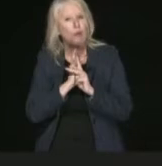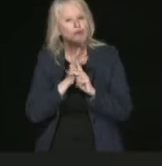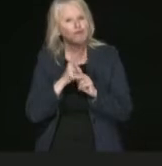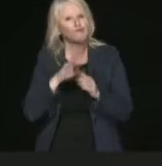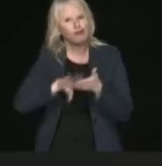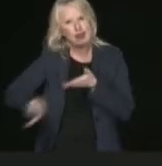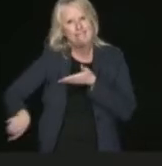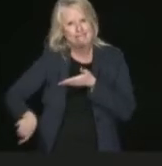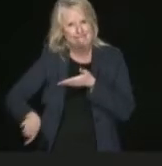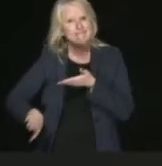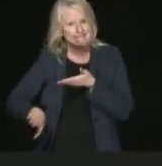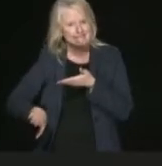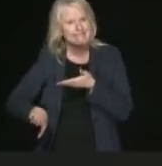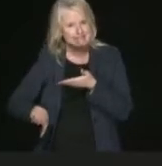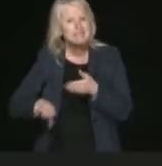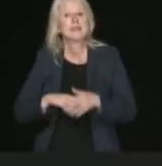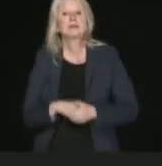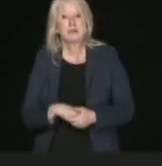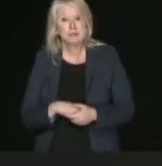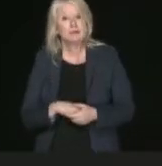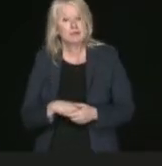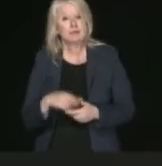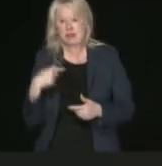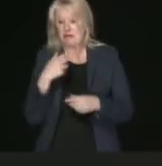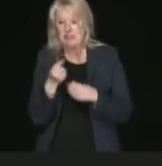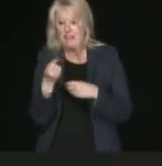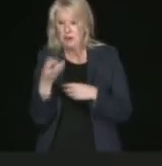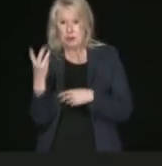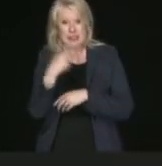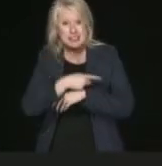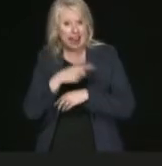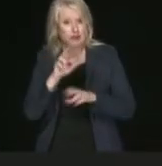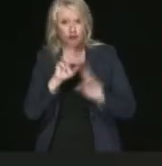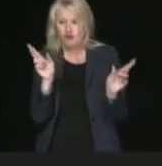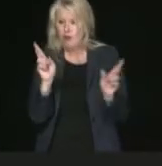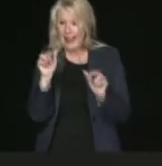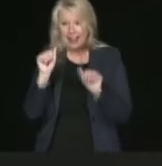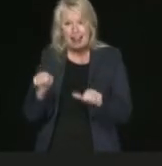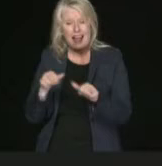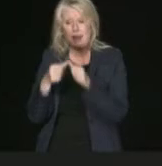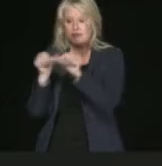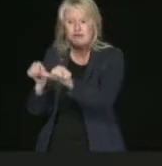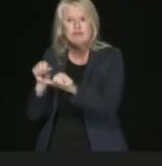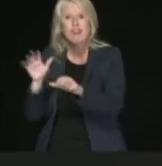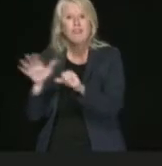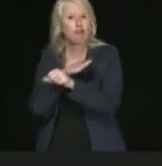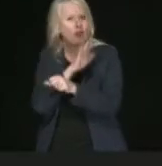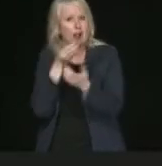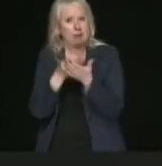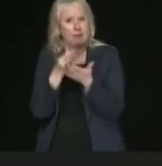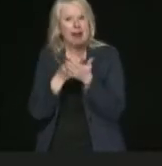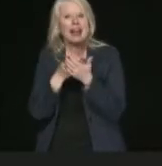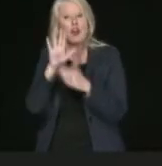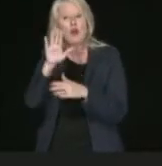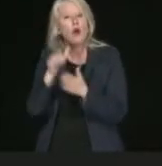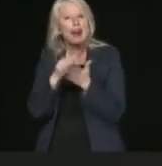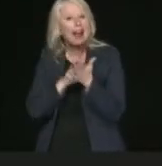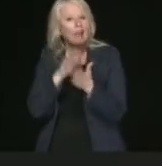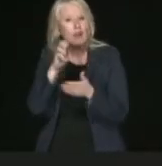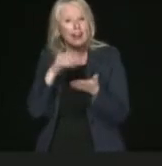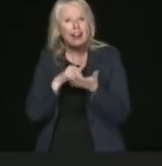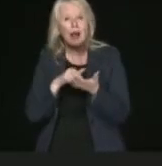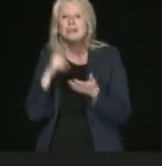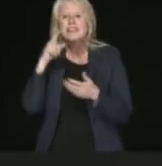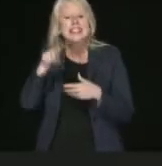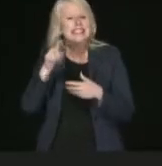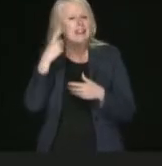forgivable. It'll only take a few days for you to receive the full amount in your account. That's money you can use for whatever you need, whether it's